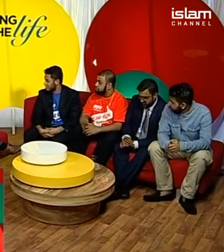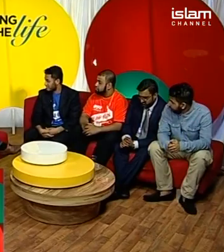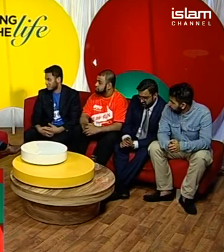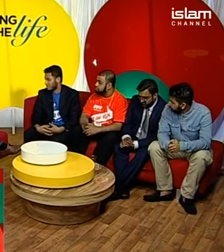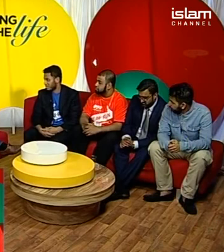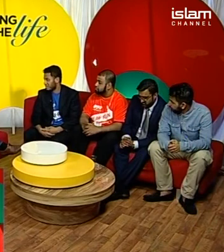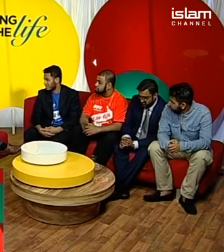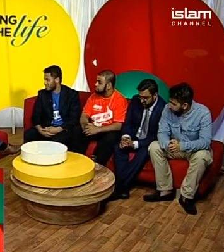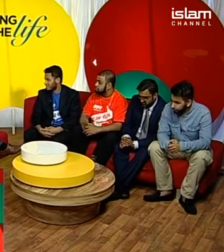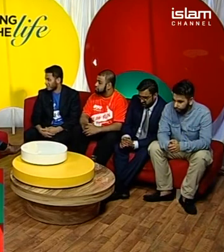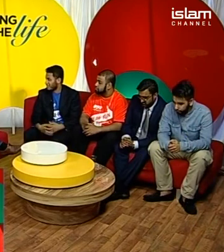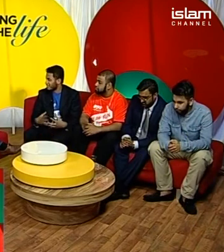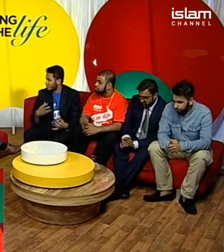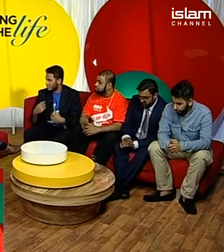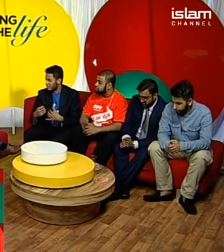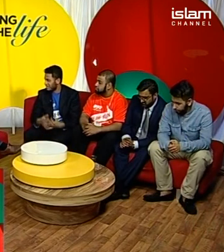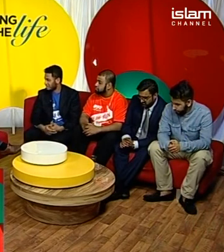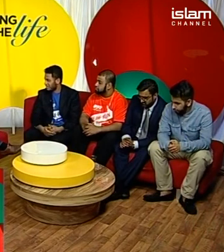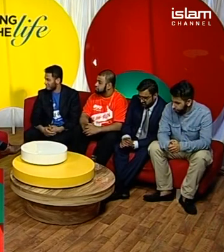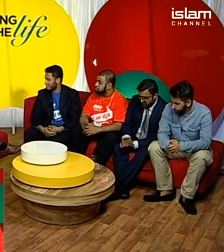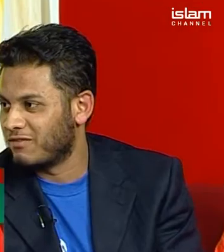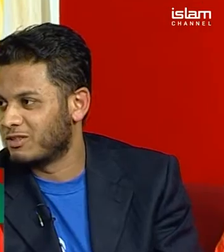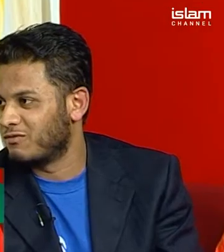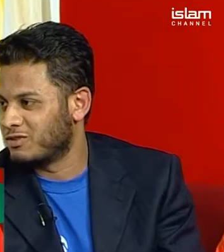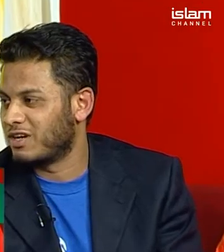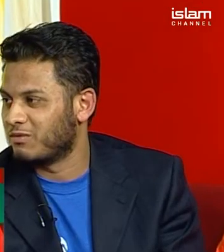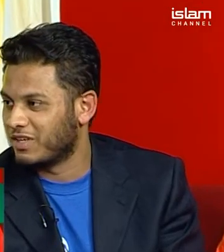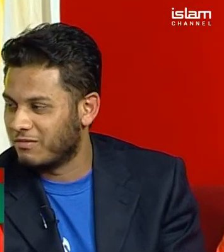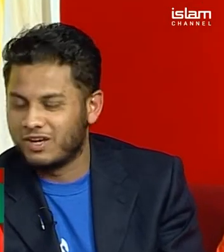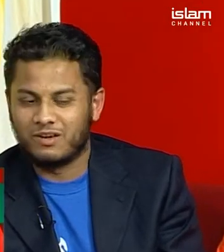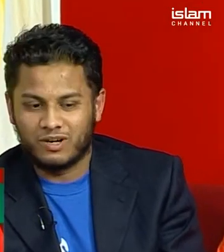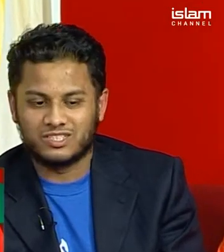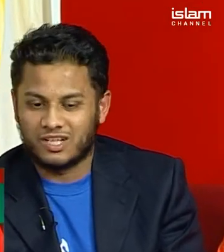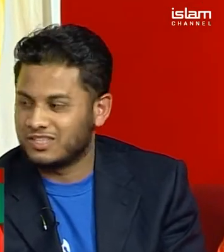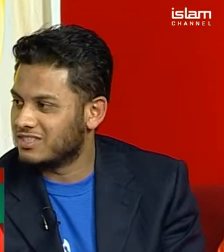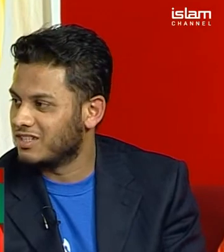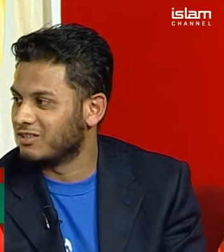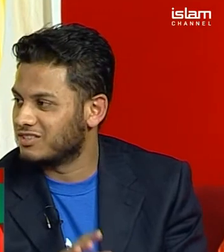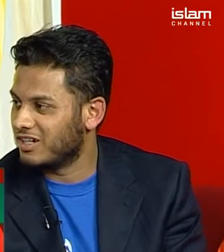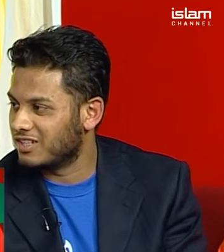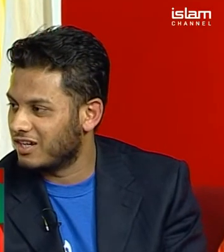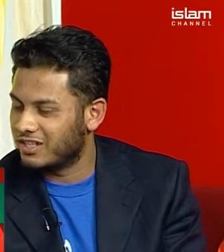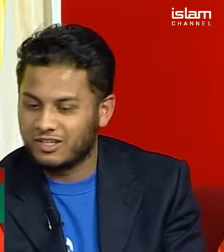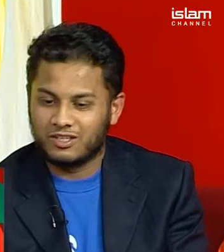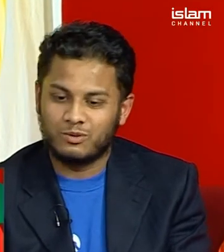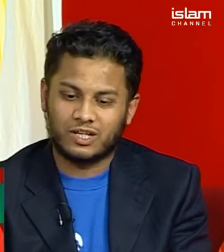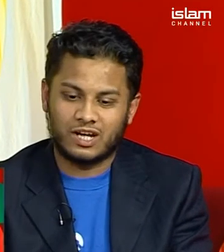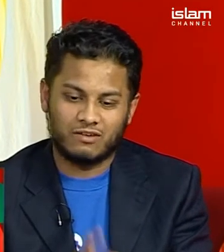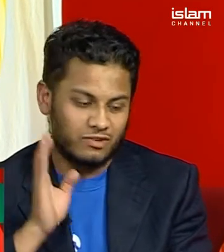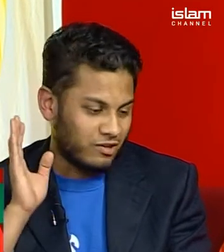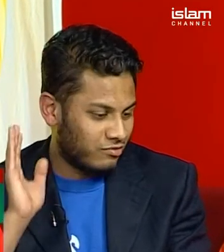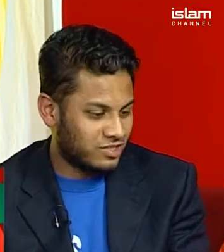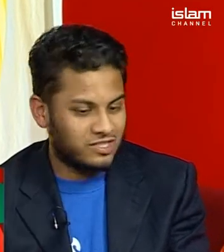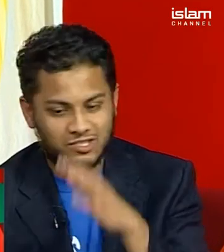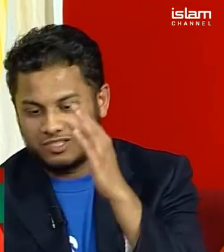each. That's what they've given us. So I can't get the official account yet because I haven't got the official account from them. Fantastic. But inshallah, this year on the starting line, you are going to